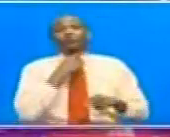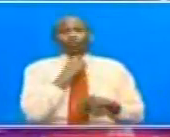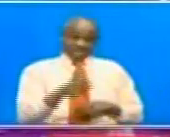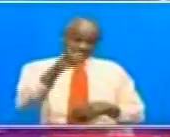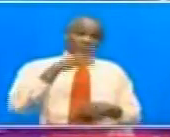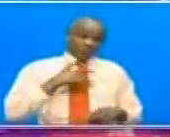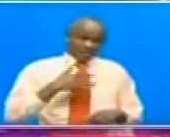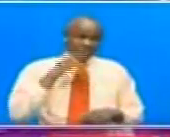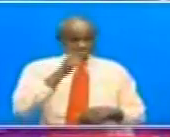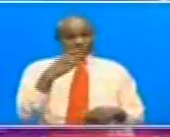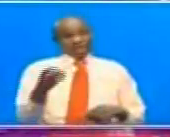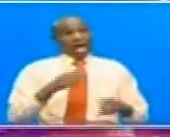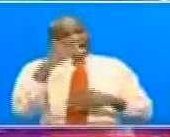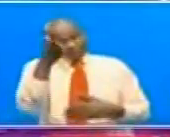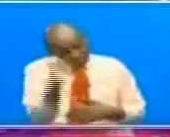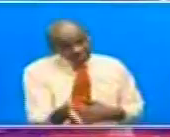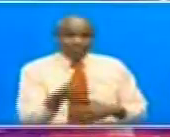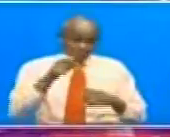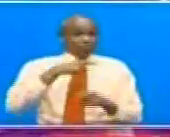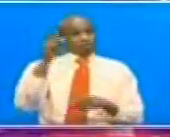you feel you have the evidence, and after this, provide them, or